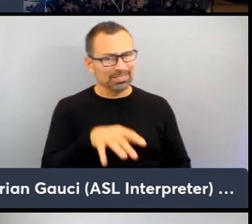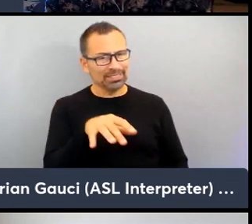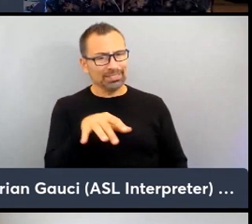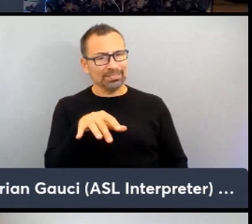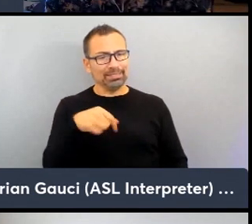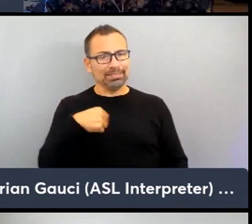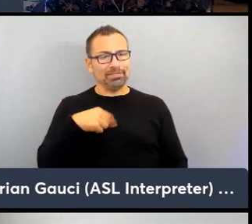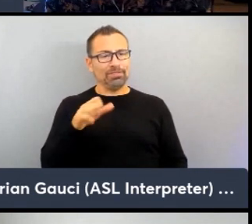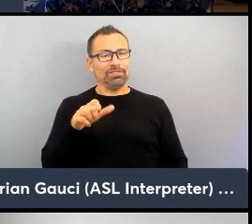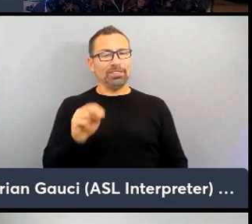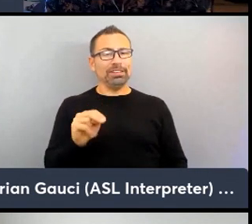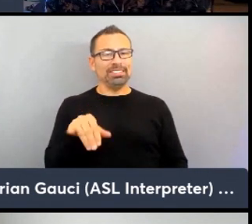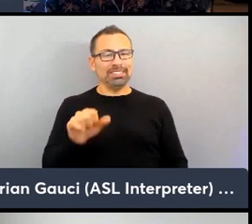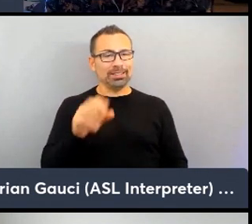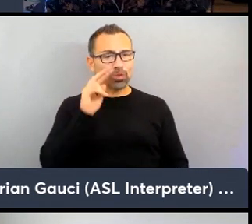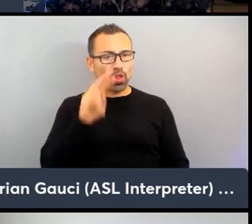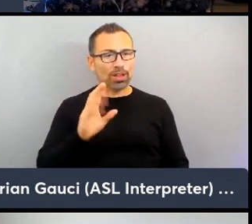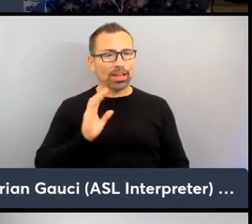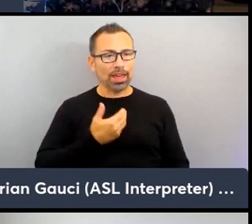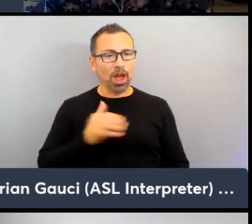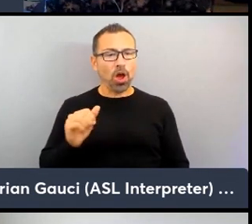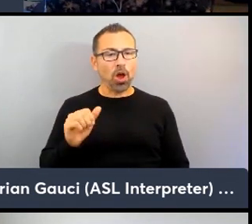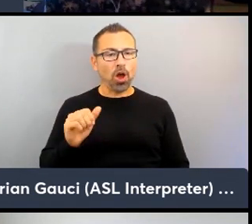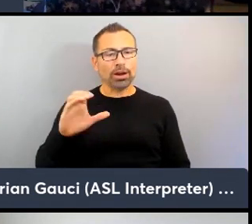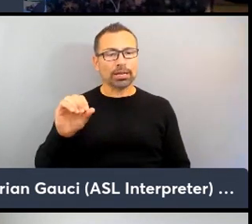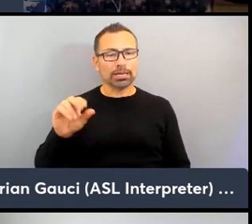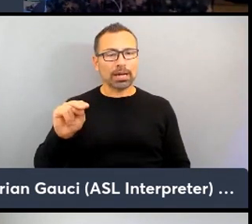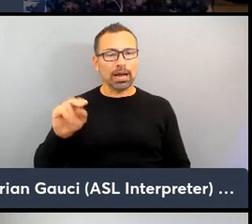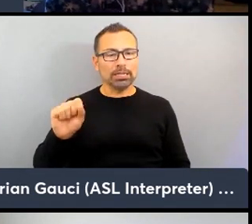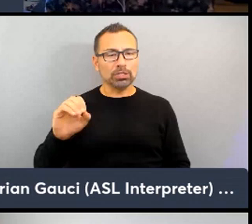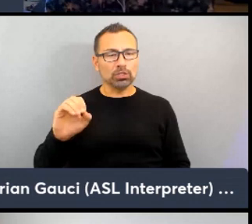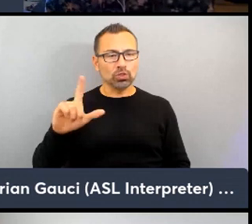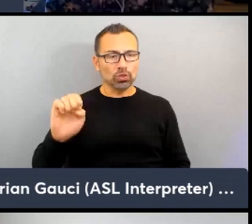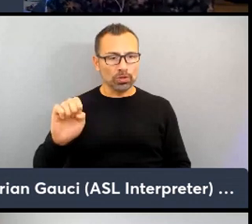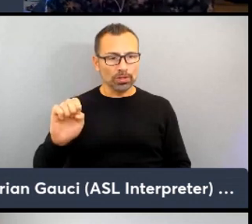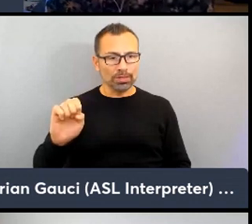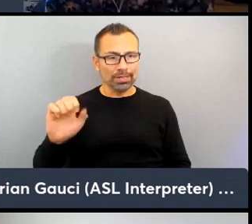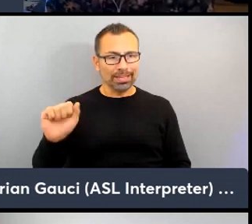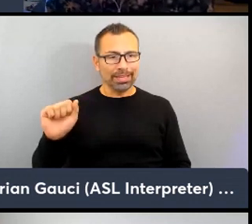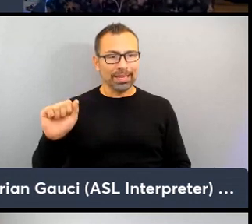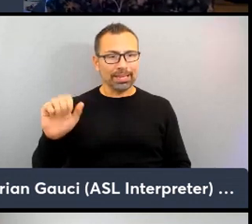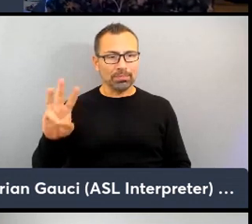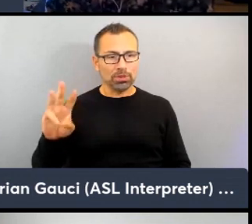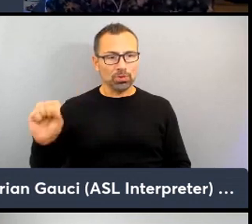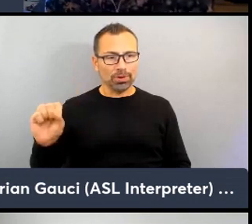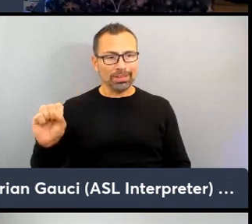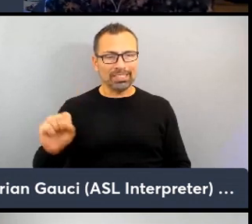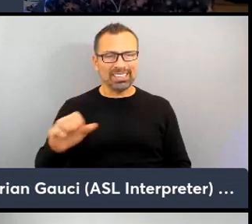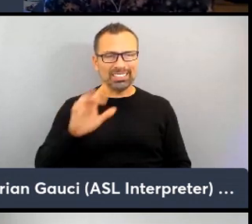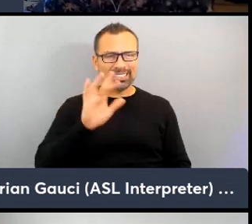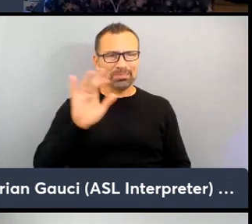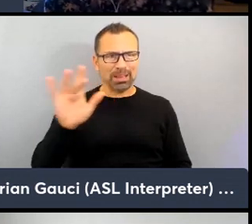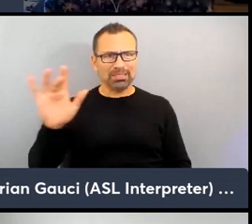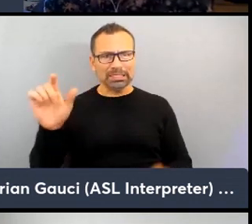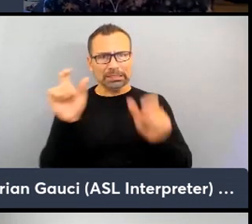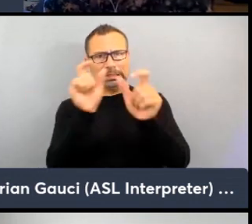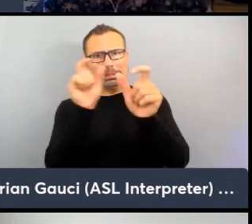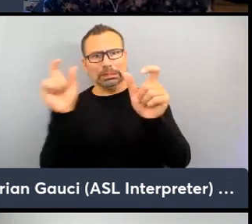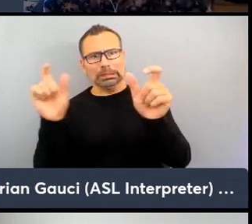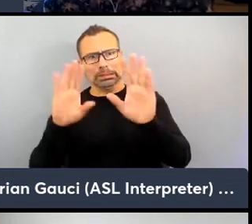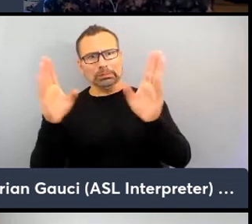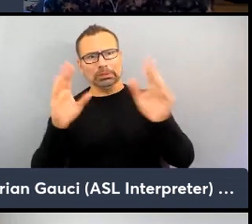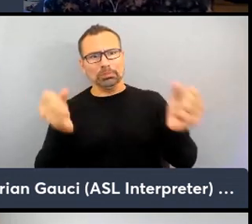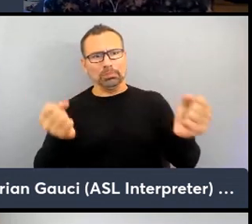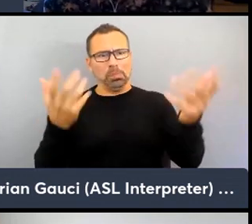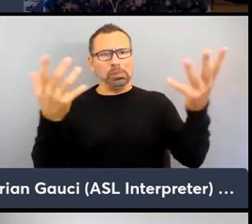AWS console. Ooh, so many tabs. Okay. So City. Yeah. This is